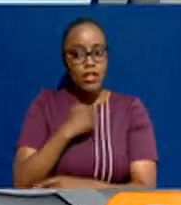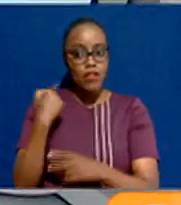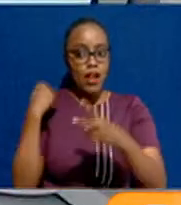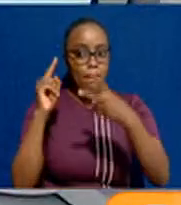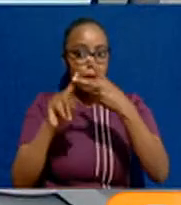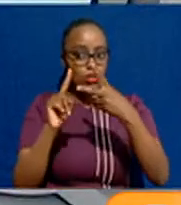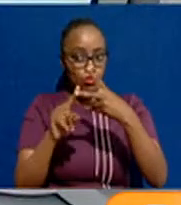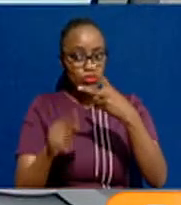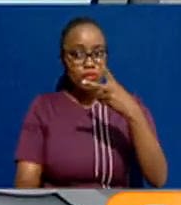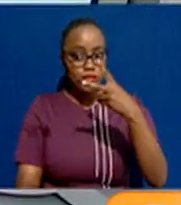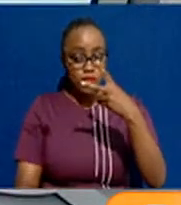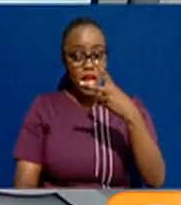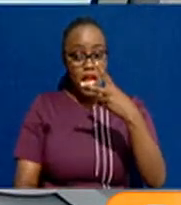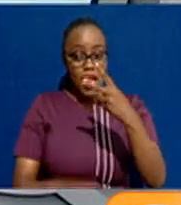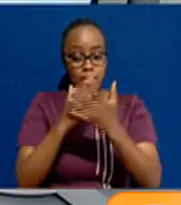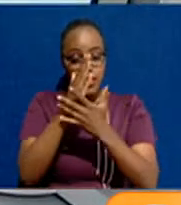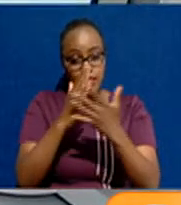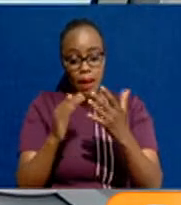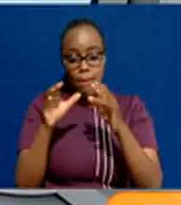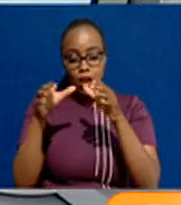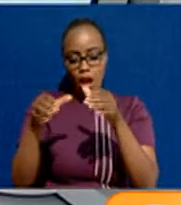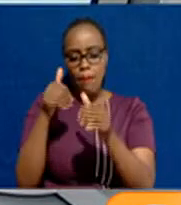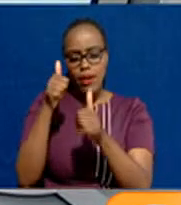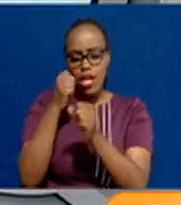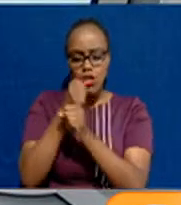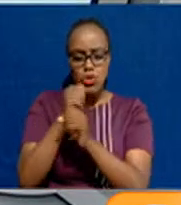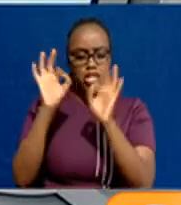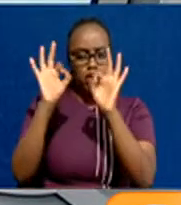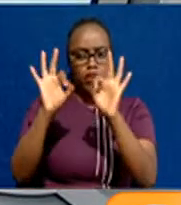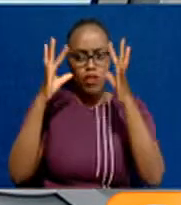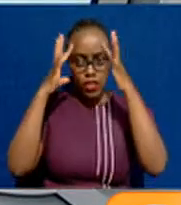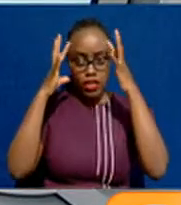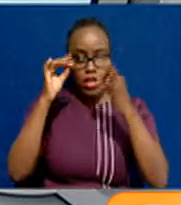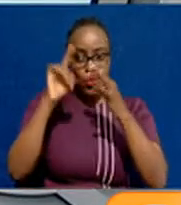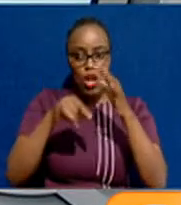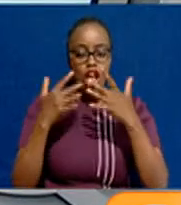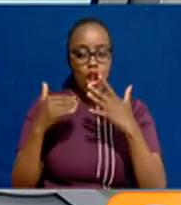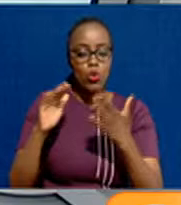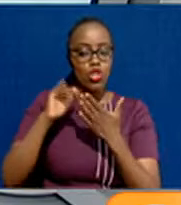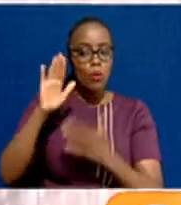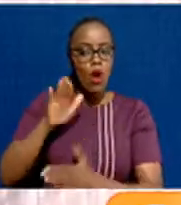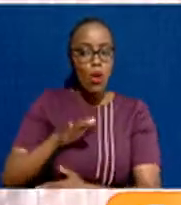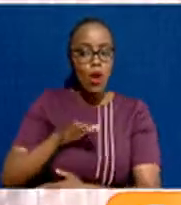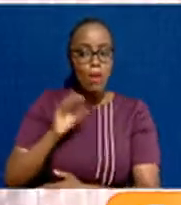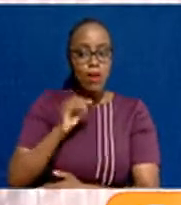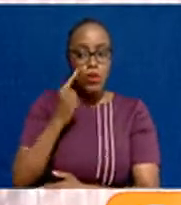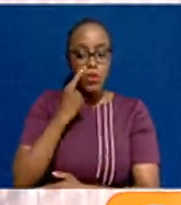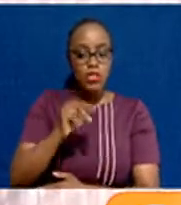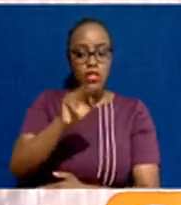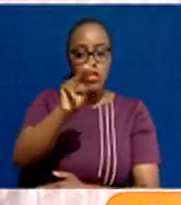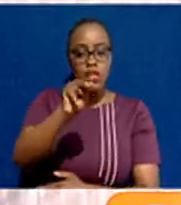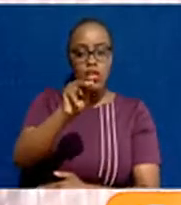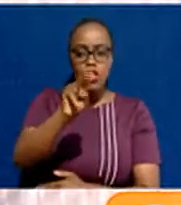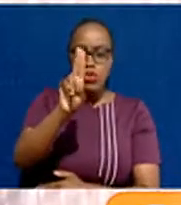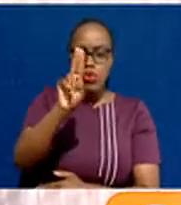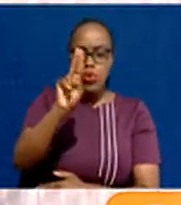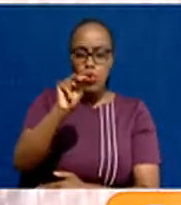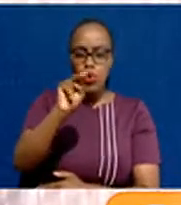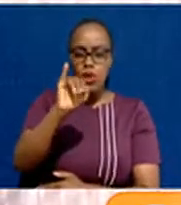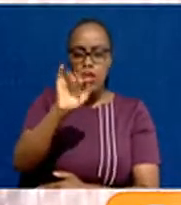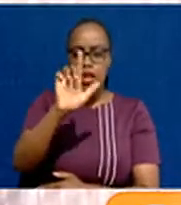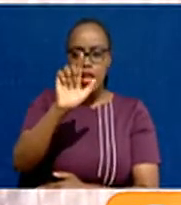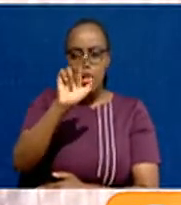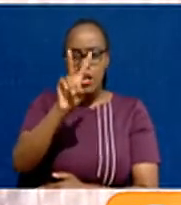Secondly, some corporates are doing an incredible job. Mm. They've decided they can't lose any more women. I just saw Unilever and I think Standard